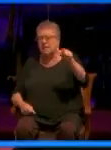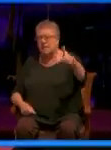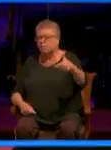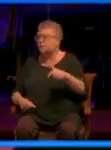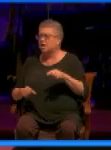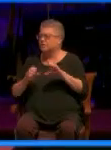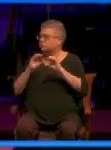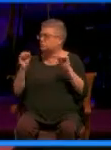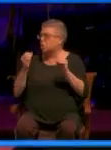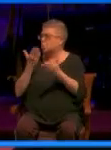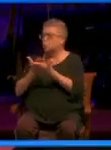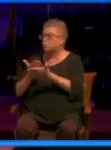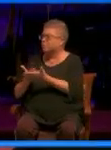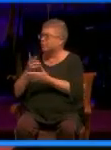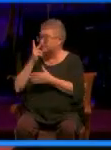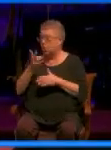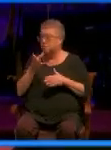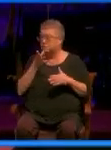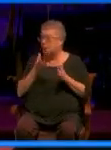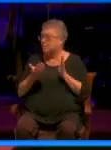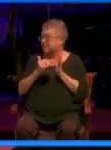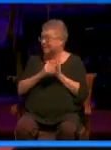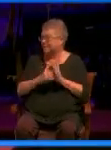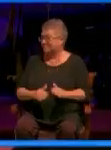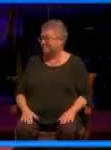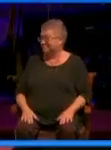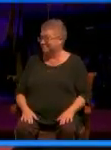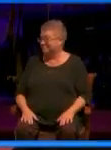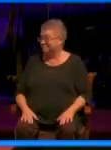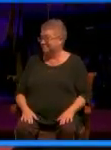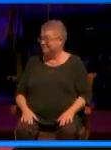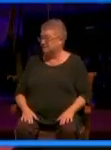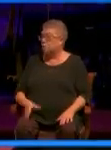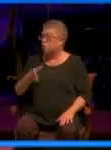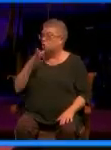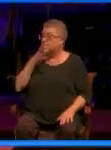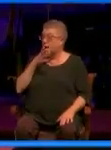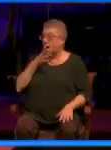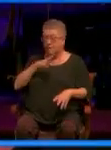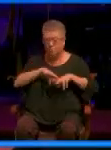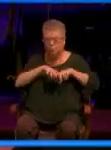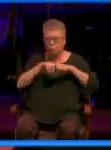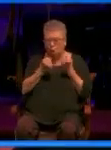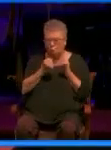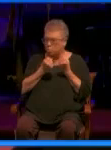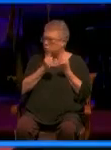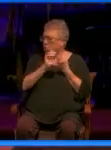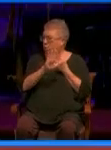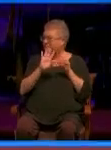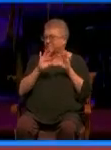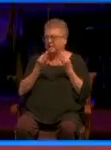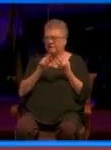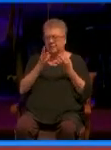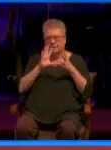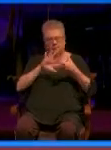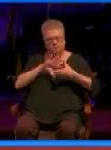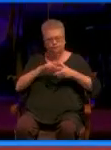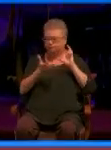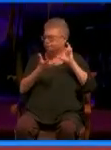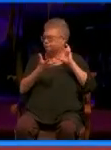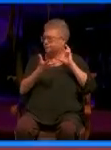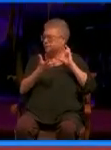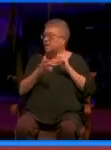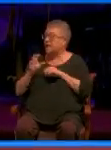that he ever saw his mom again. She broke her family. Her scheming broke her family. Isaac will go to